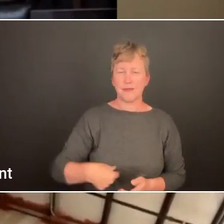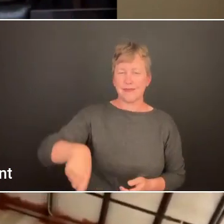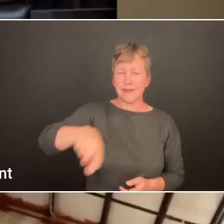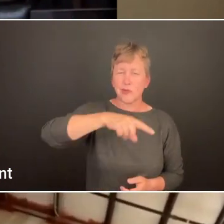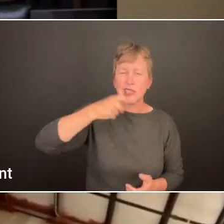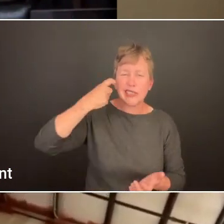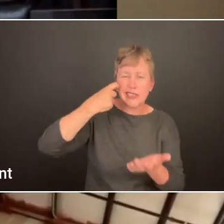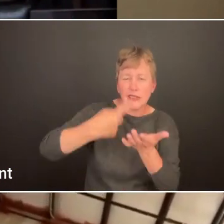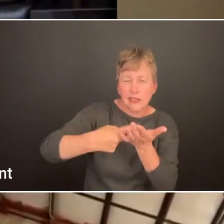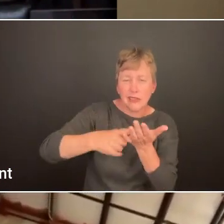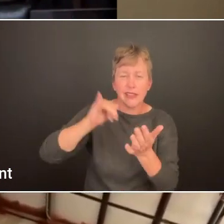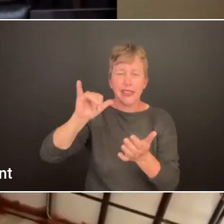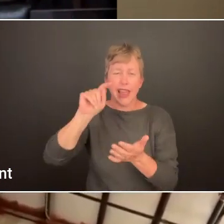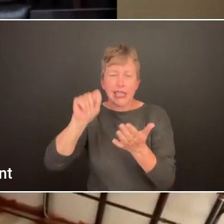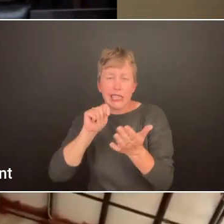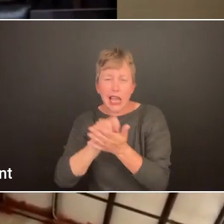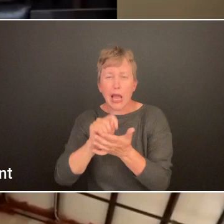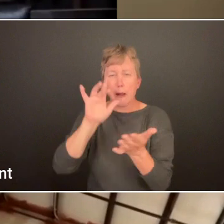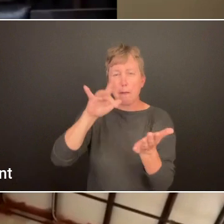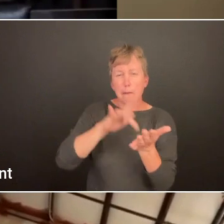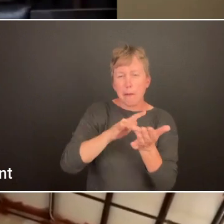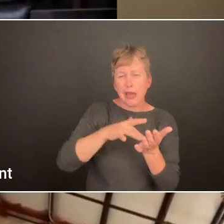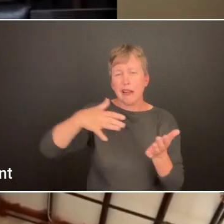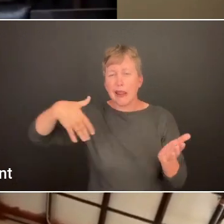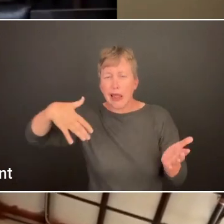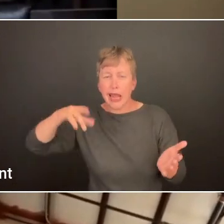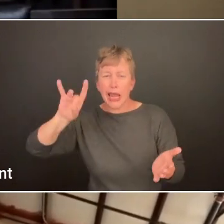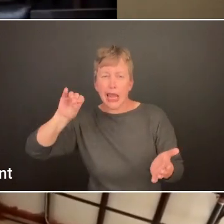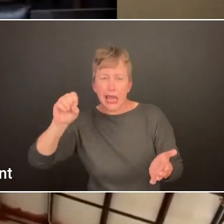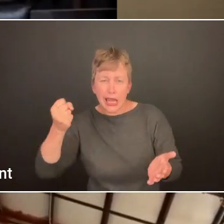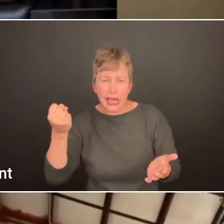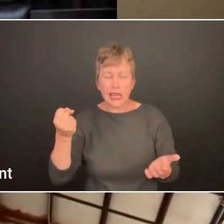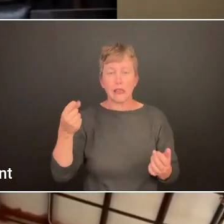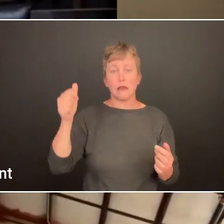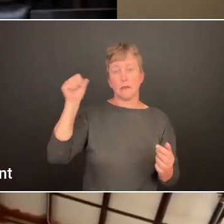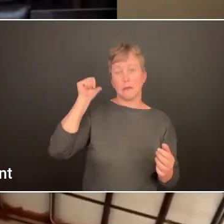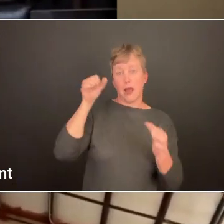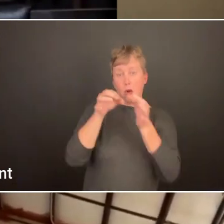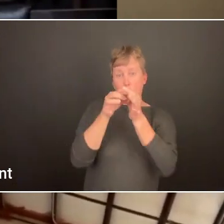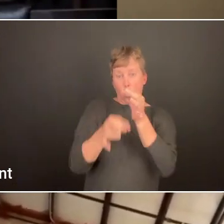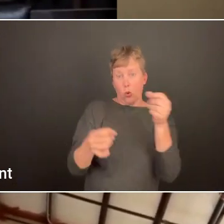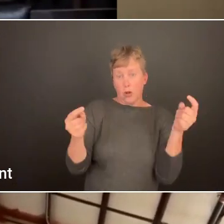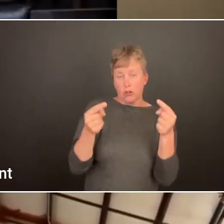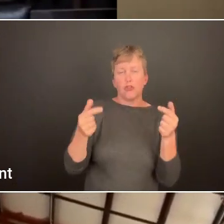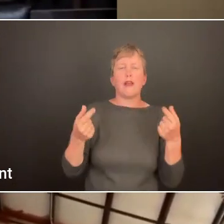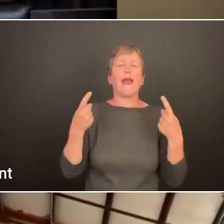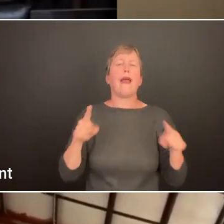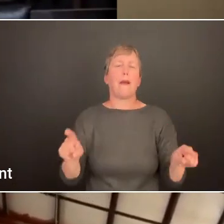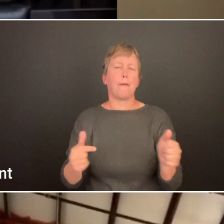spinal cord injuries, it's mainly guys, and especially in the mid and late